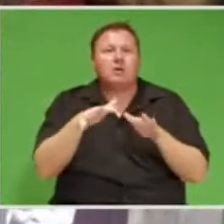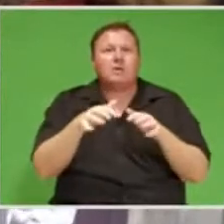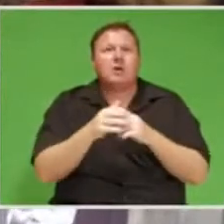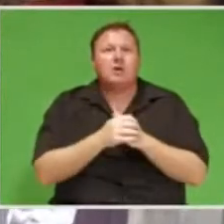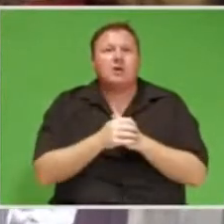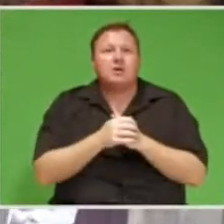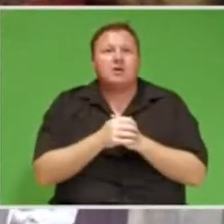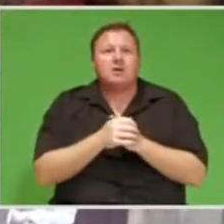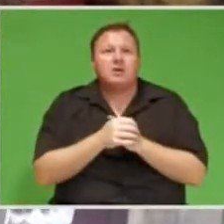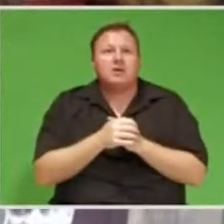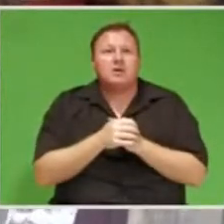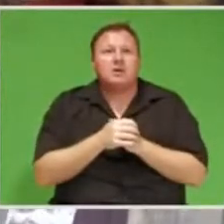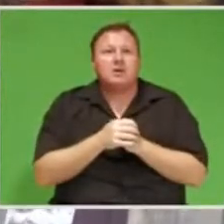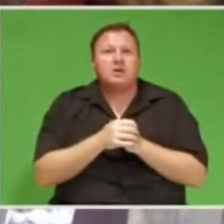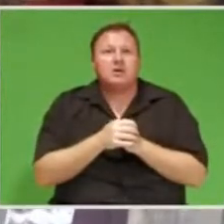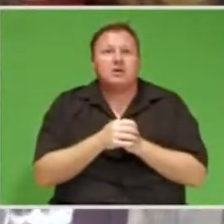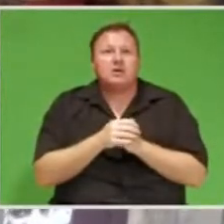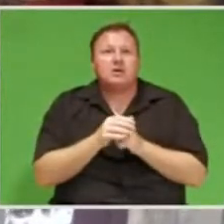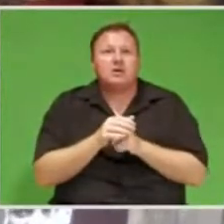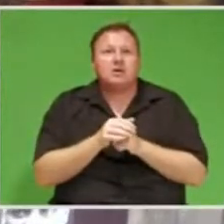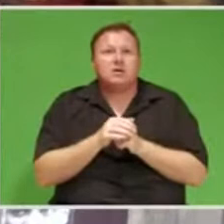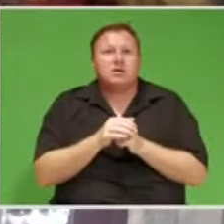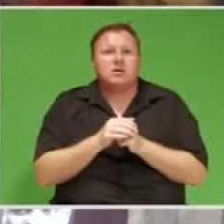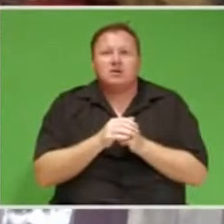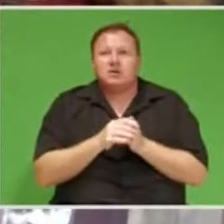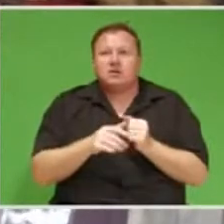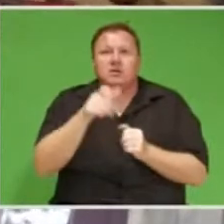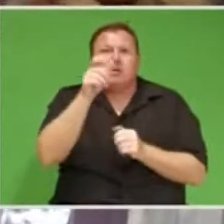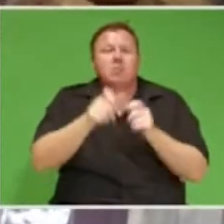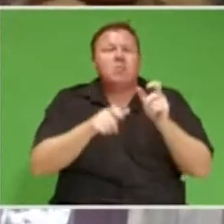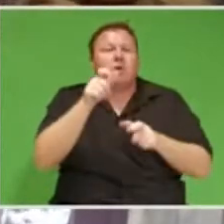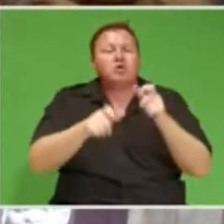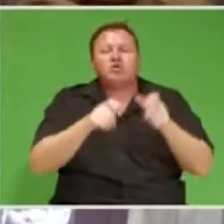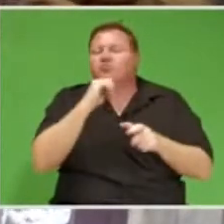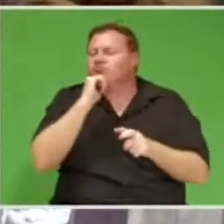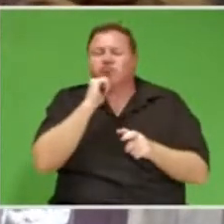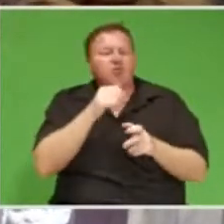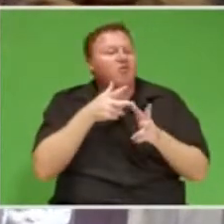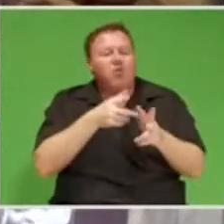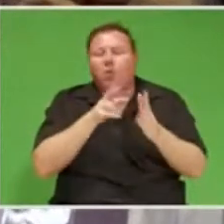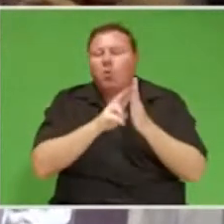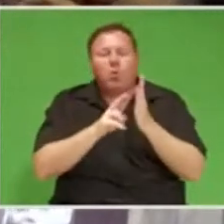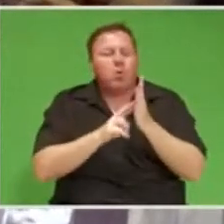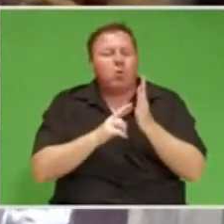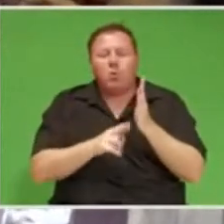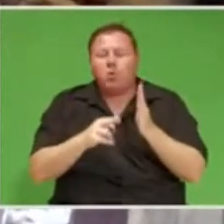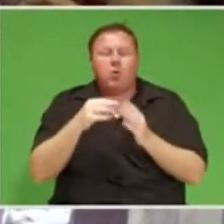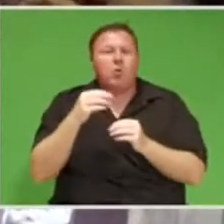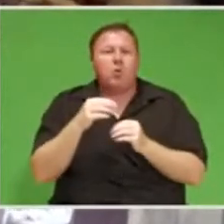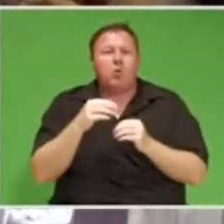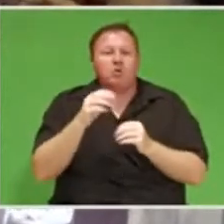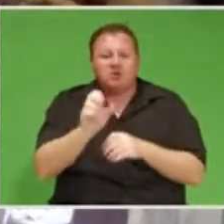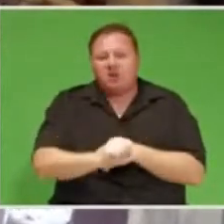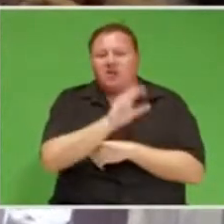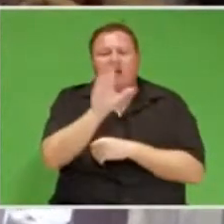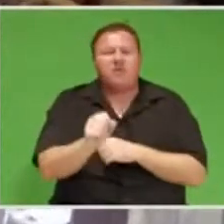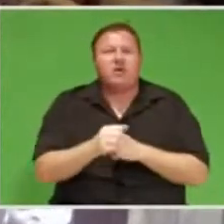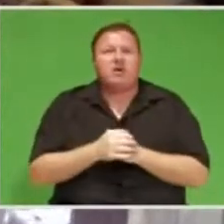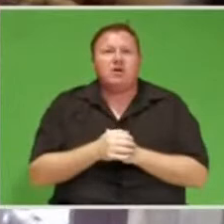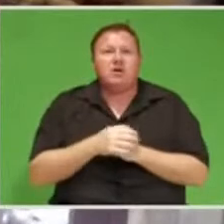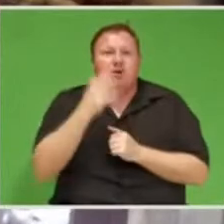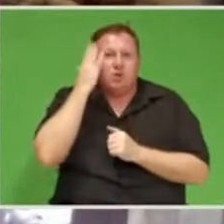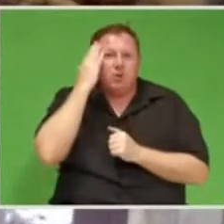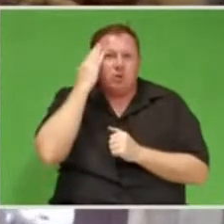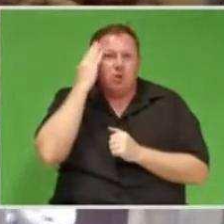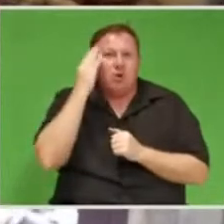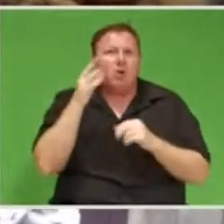who has disregarded the institutions of the state. We know, as a matter of fact, that there is an issue which